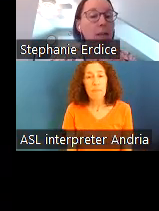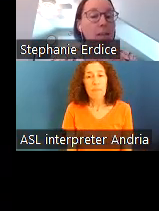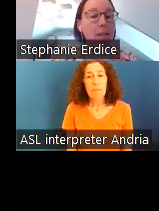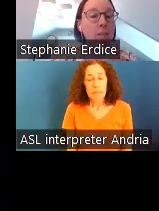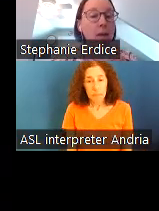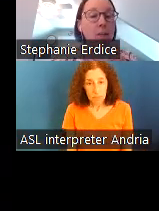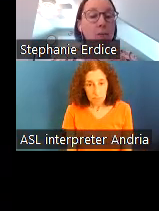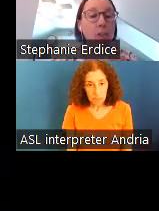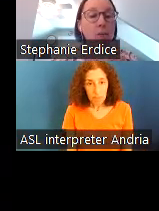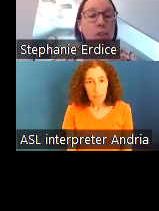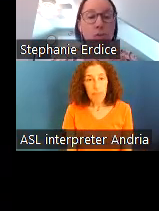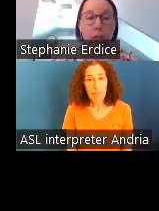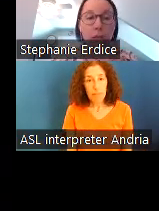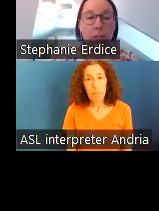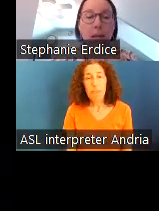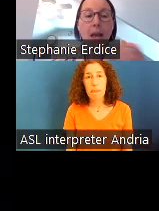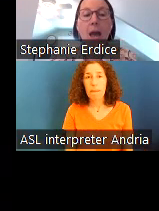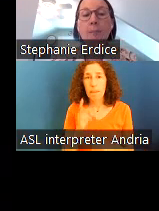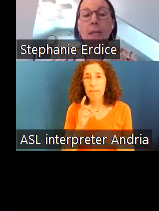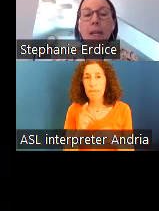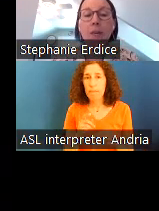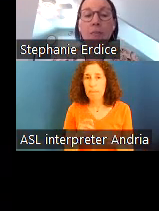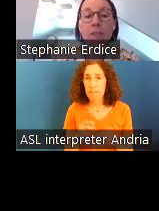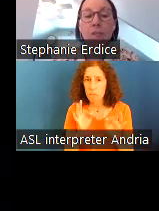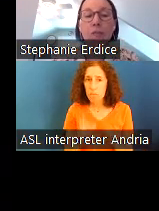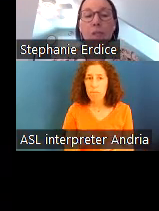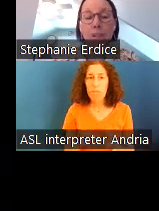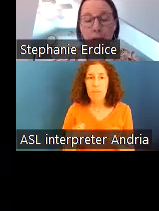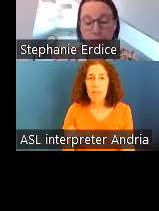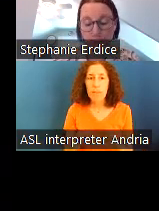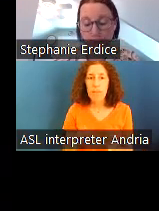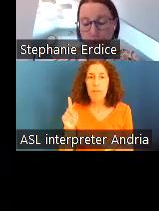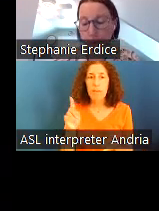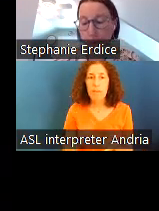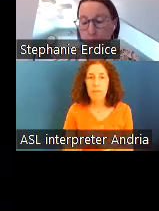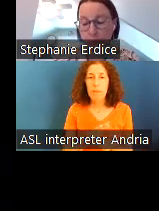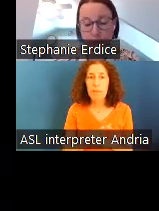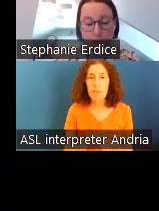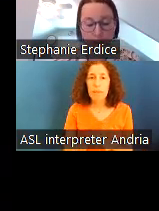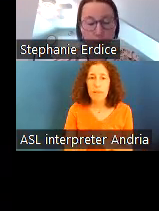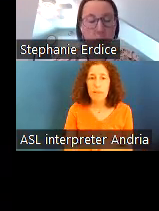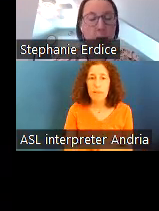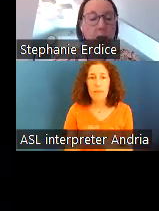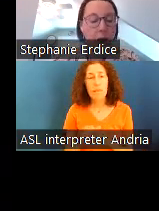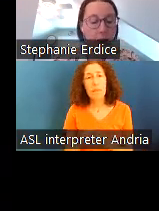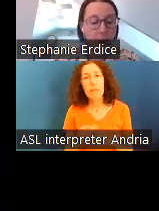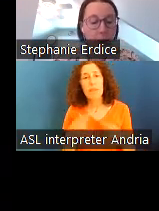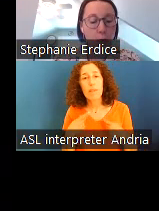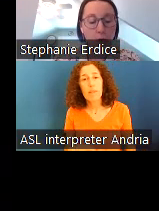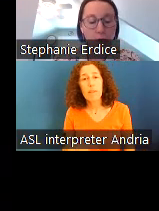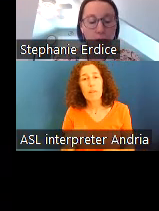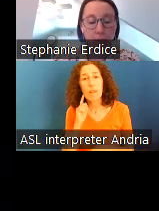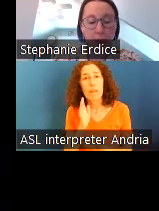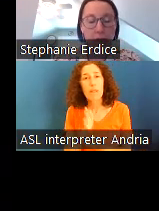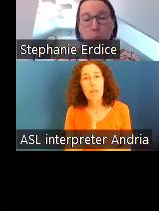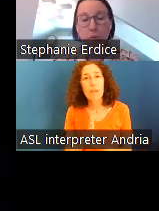and practices meant to reduce stress and maintain physical, psychological, and emotional health.